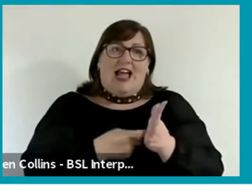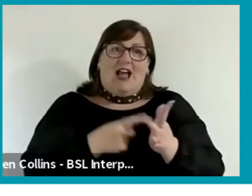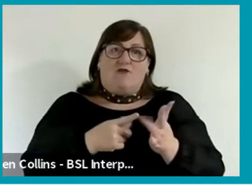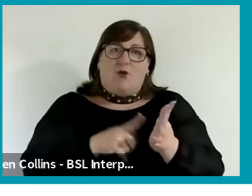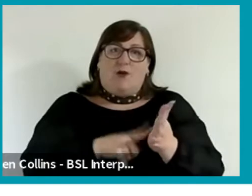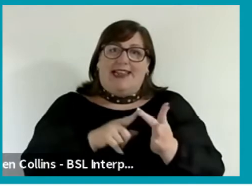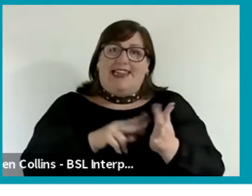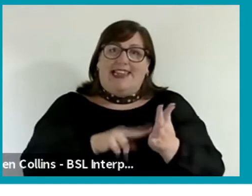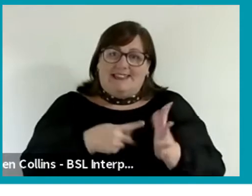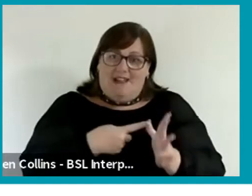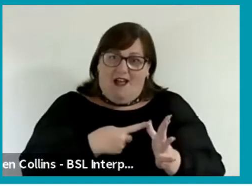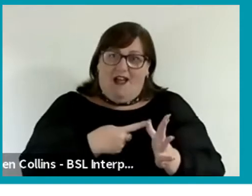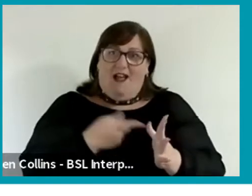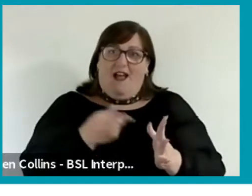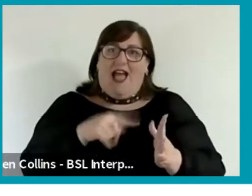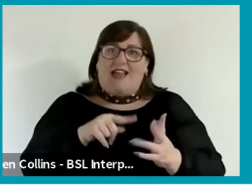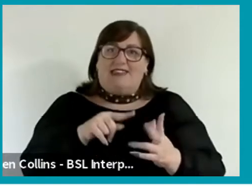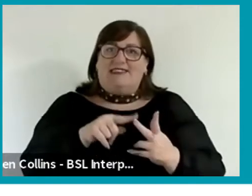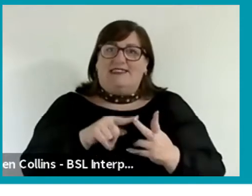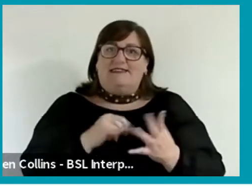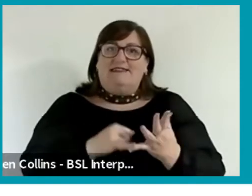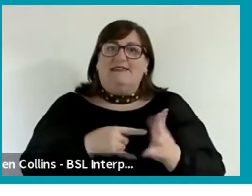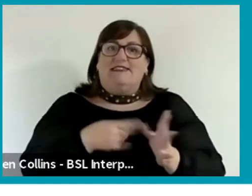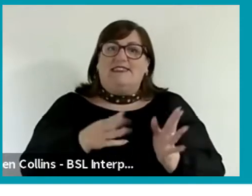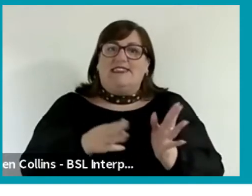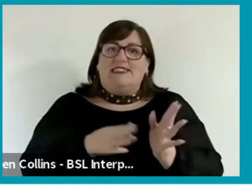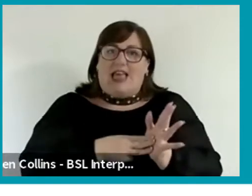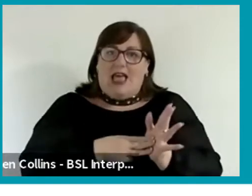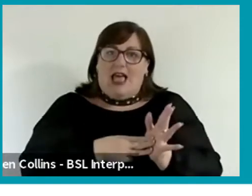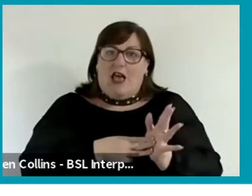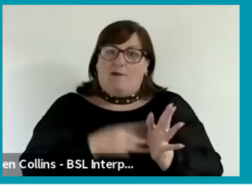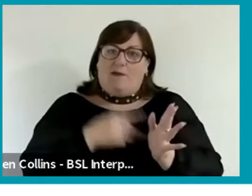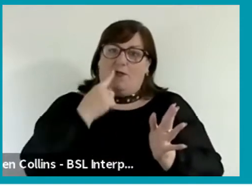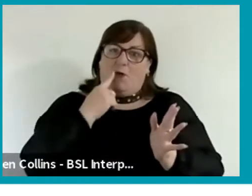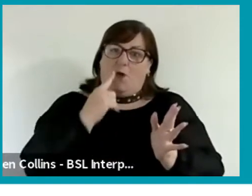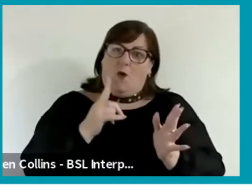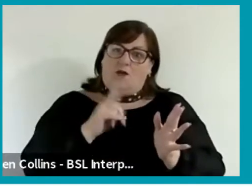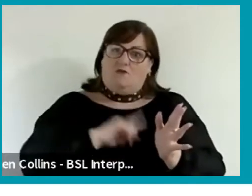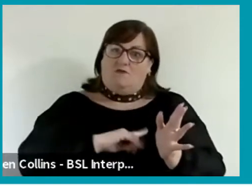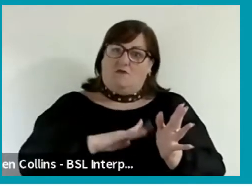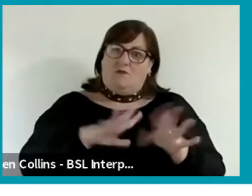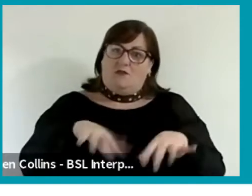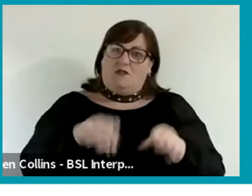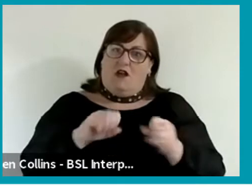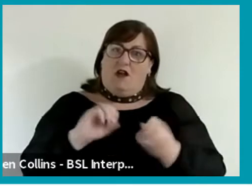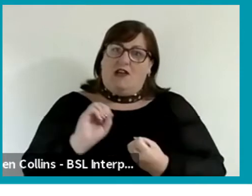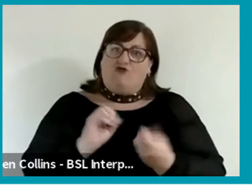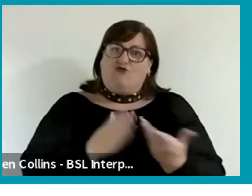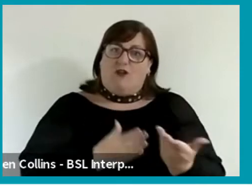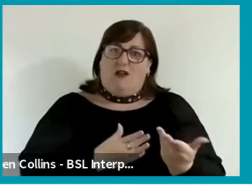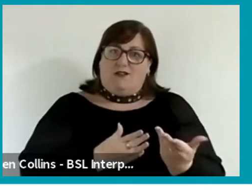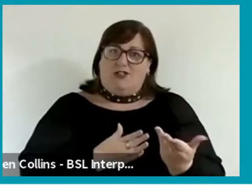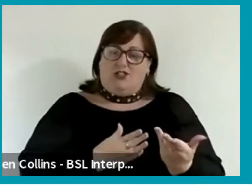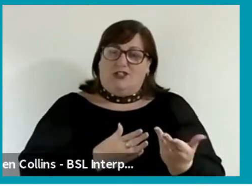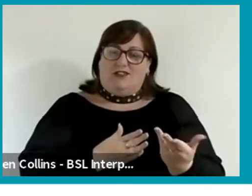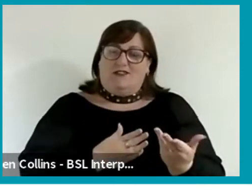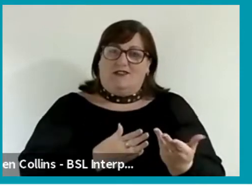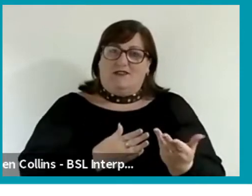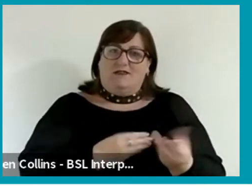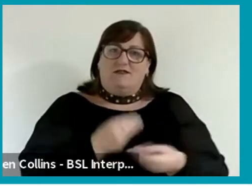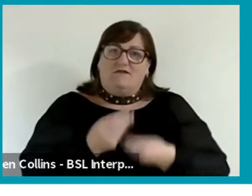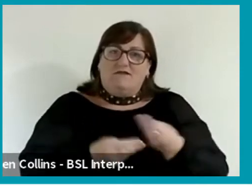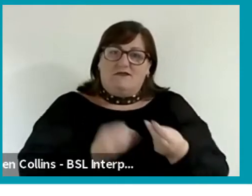could do is if you would all like to just introduce yourselves, what your role is and why it's important for you to be here